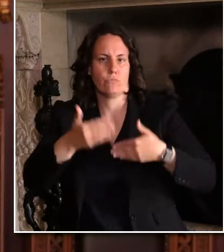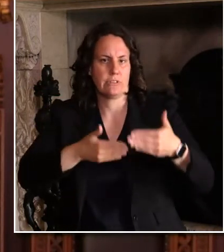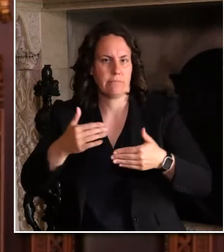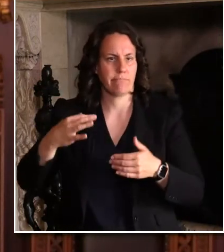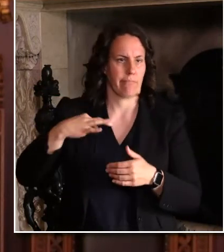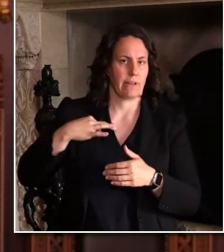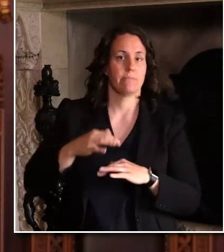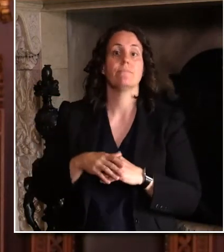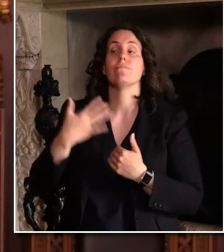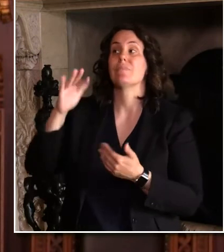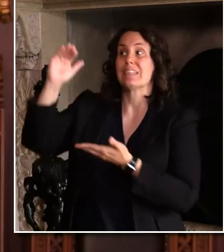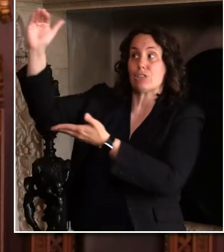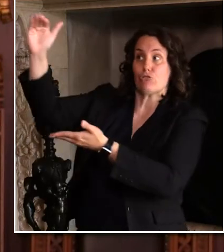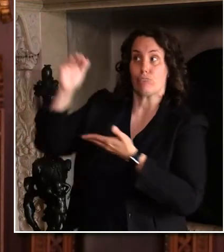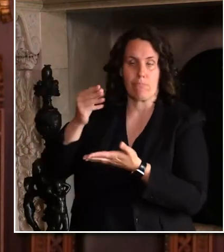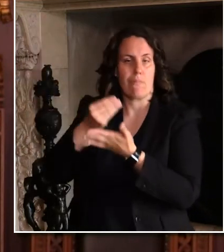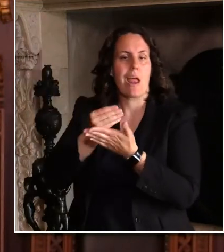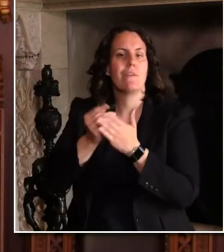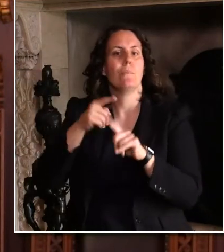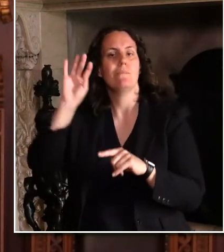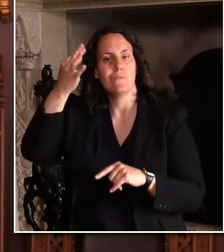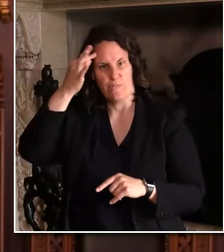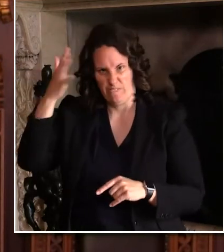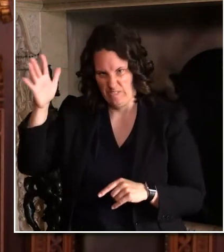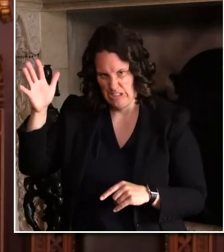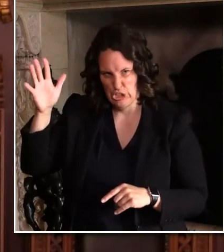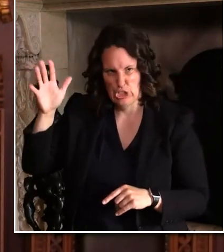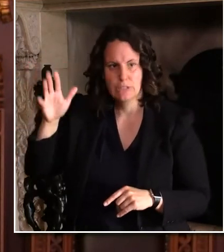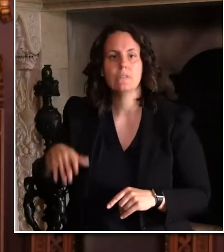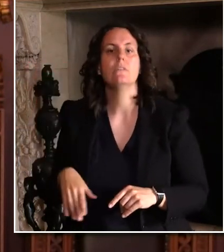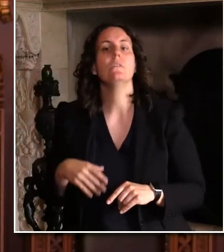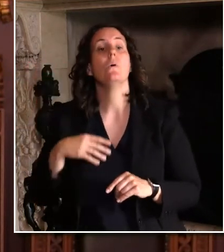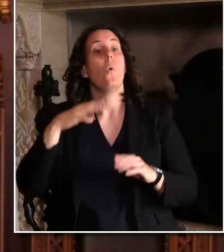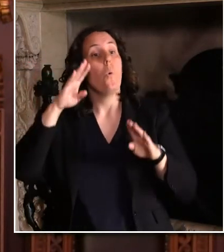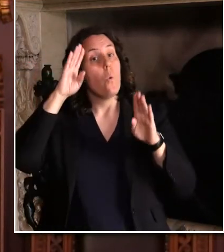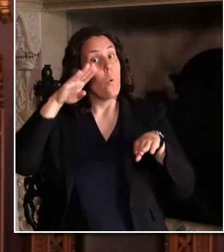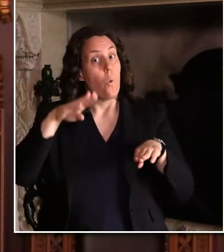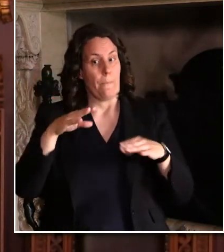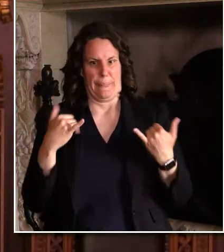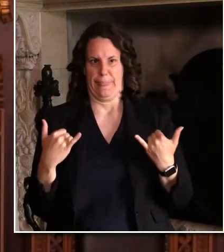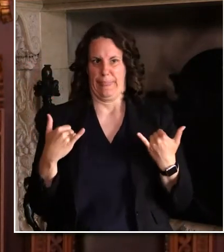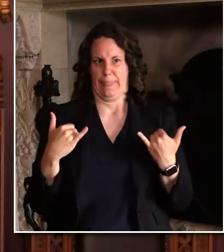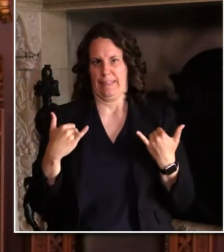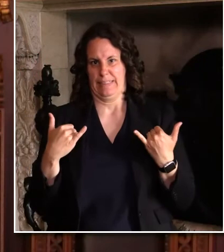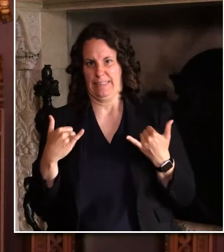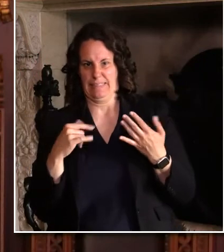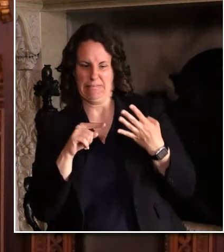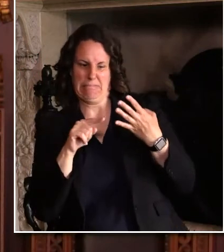out as soon as possible. So hopefully by the end of this month, early next month,